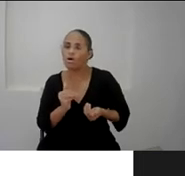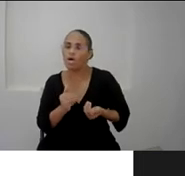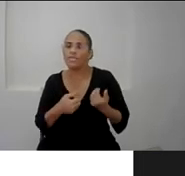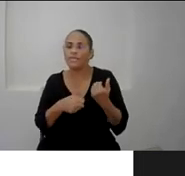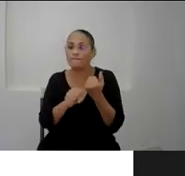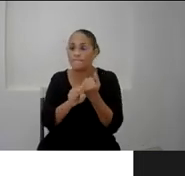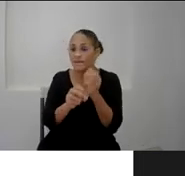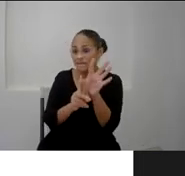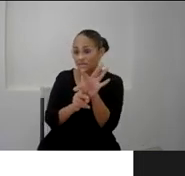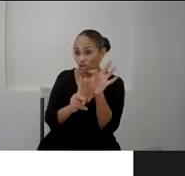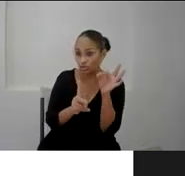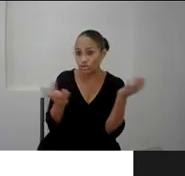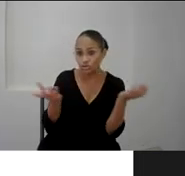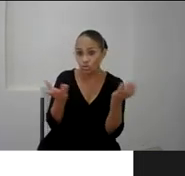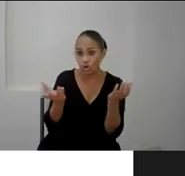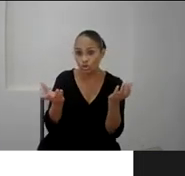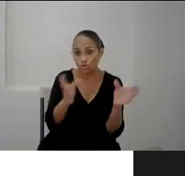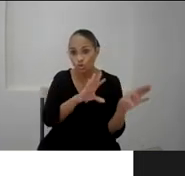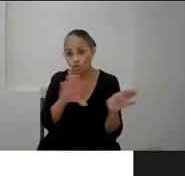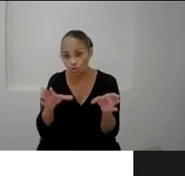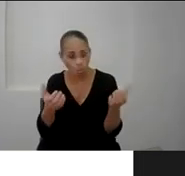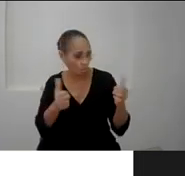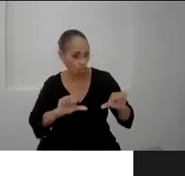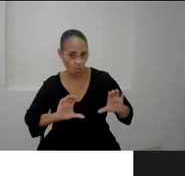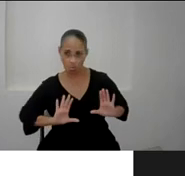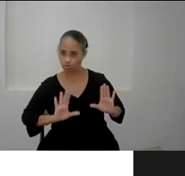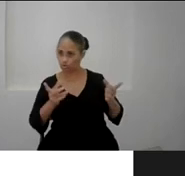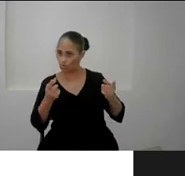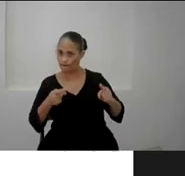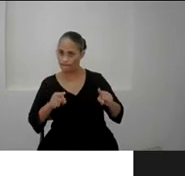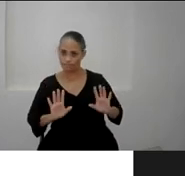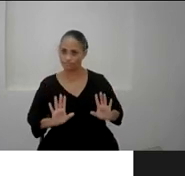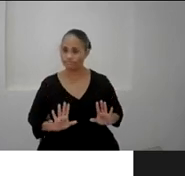choices about what they do and do not want to happen?